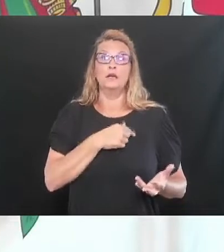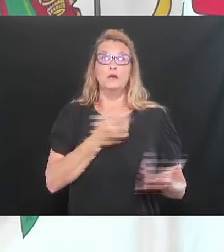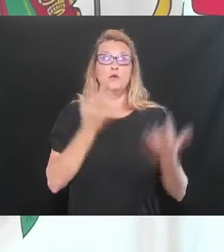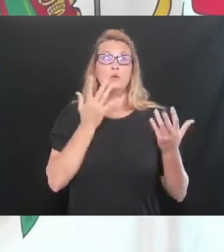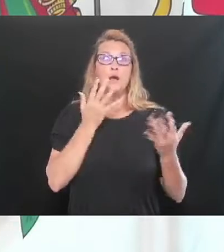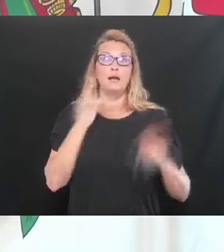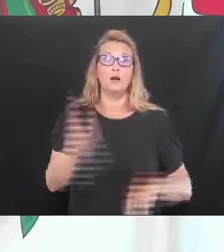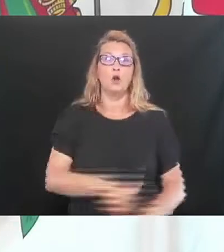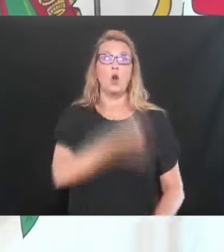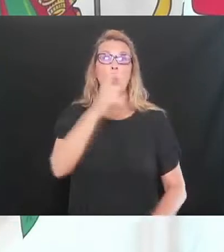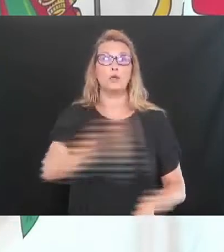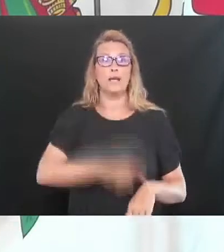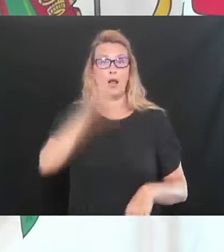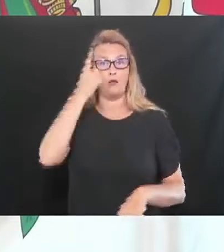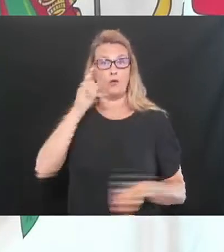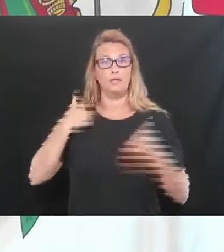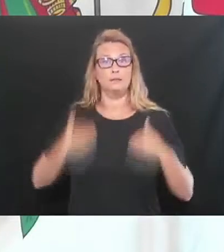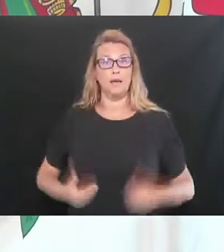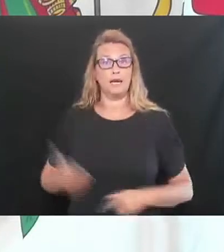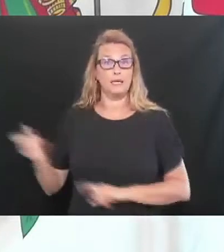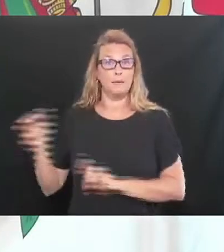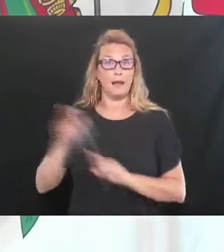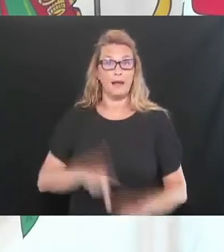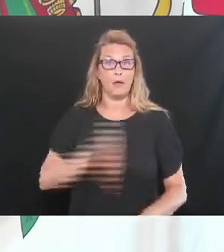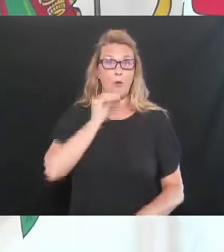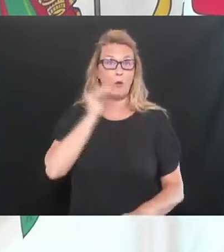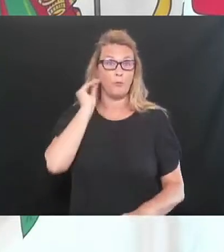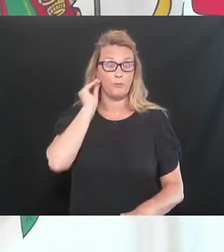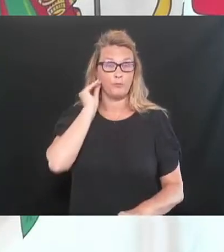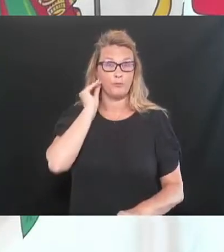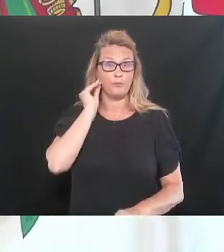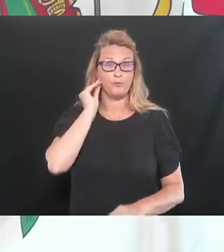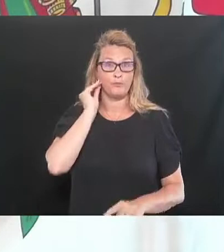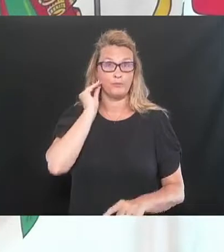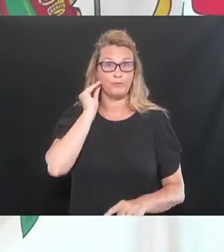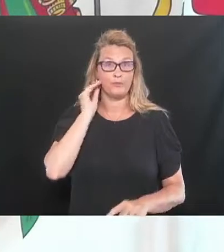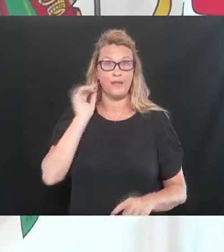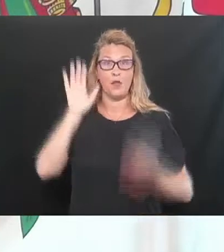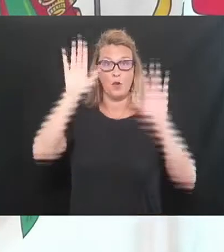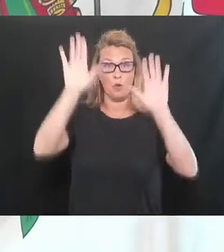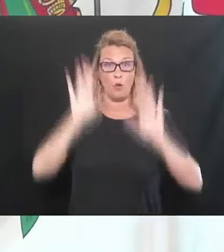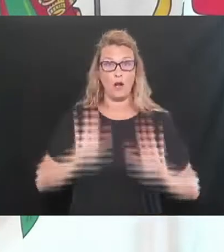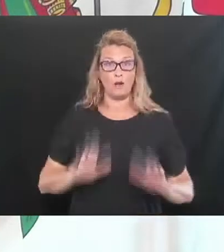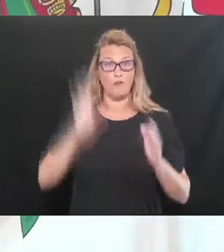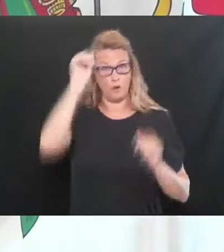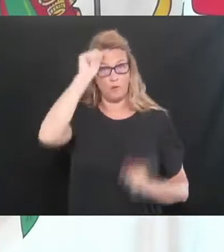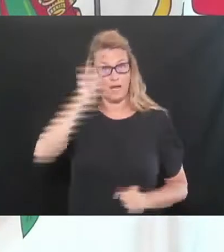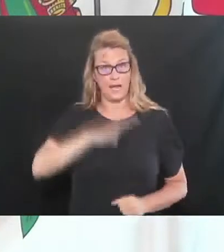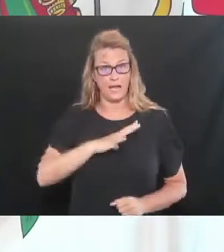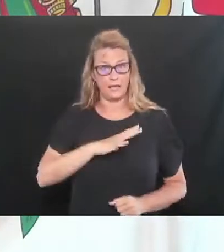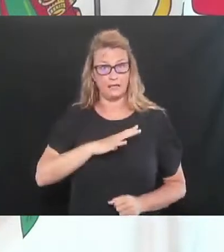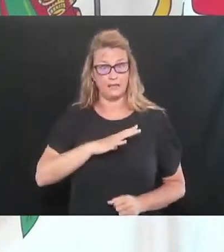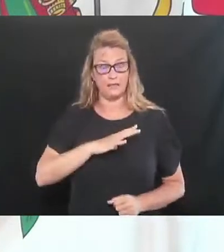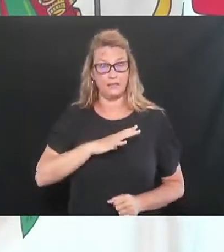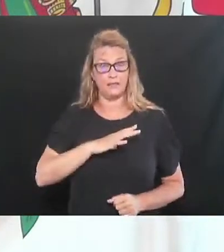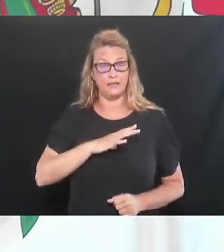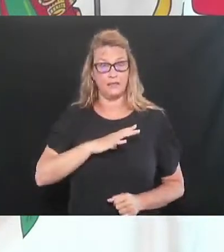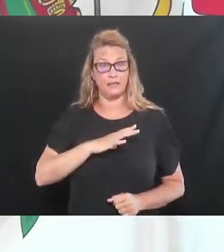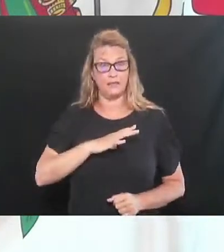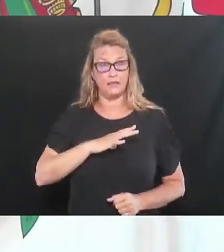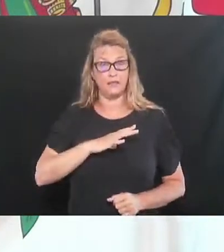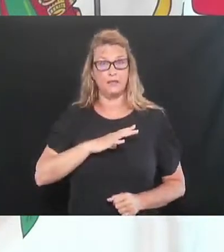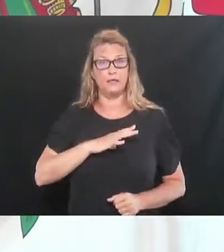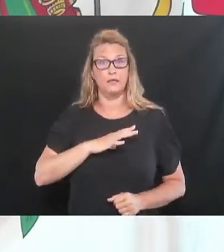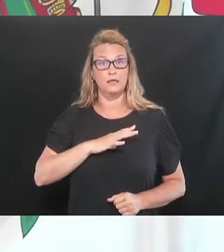home. You know, this wonderful man that we've lost, you